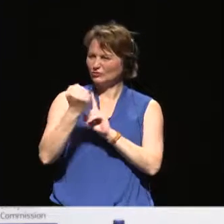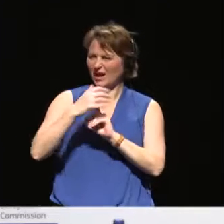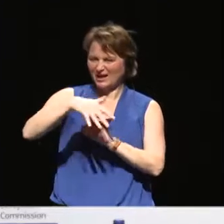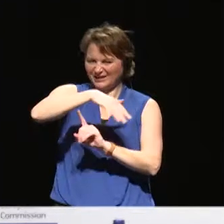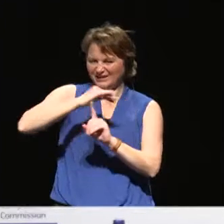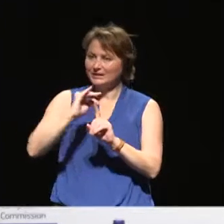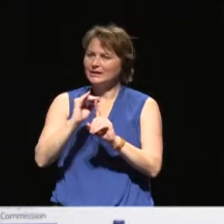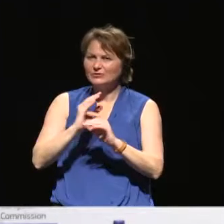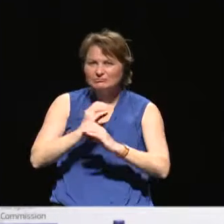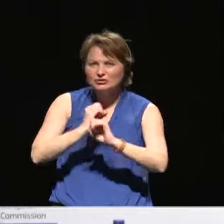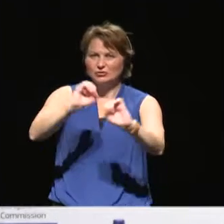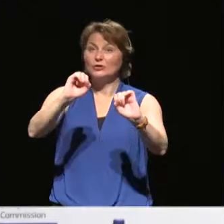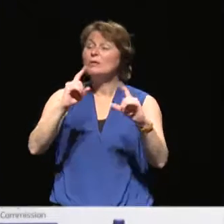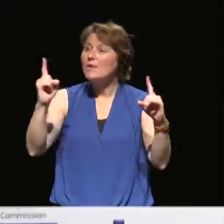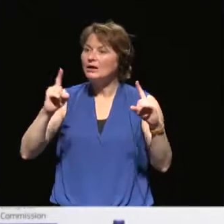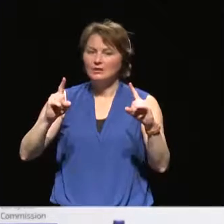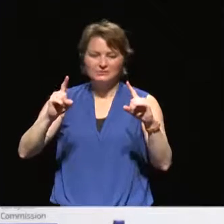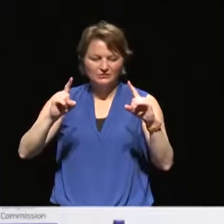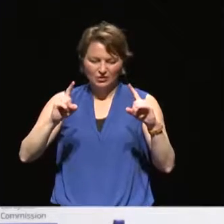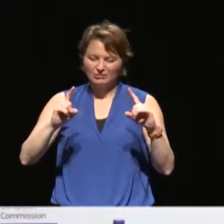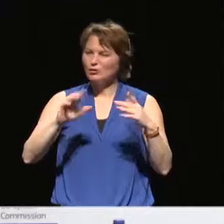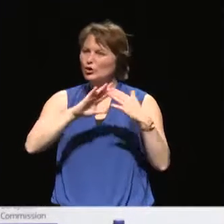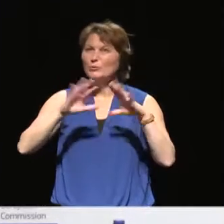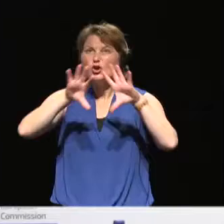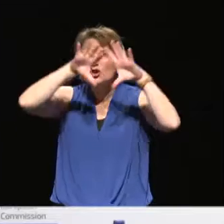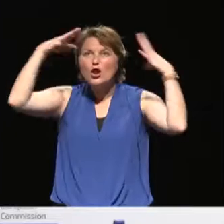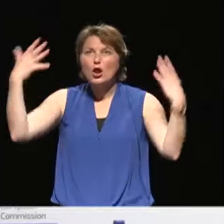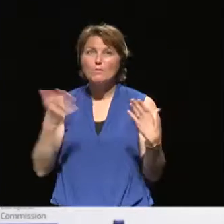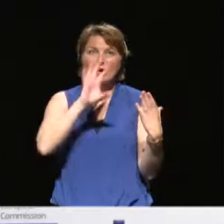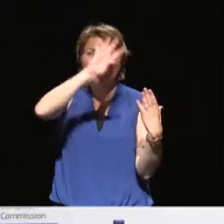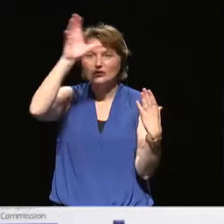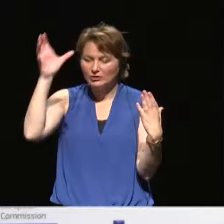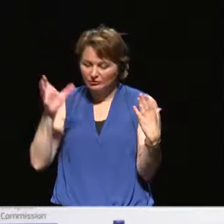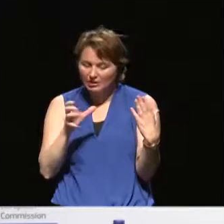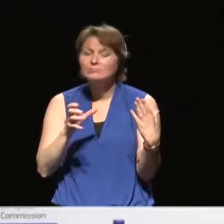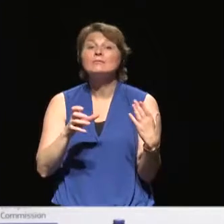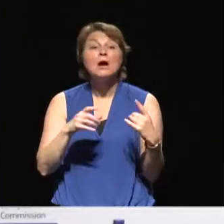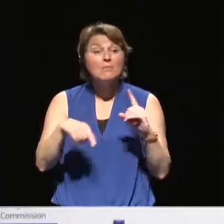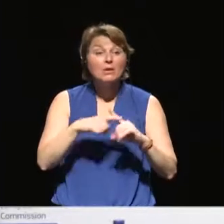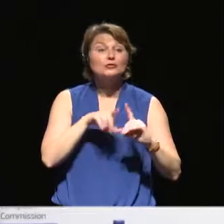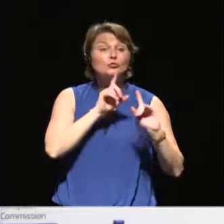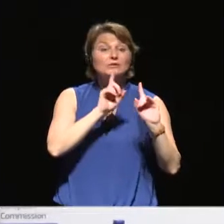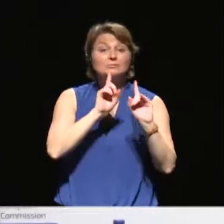as a global community of nations. And it is also multi-tiered in the kind of responses, because part of the